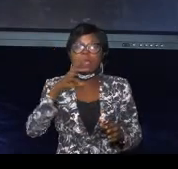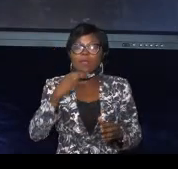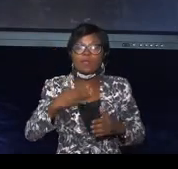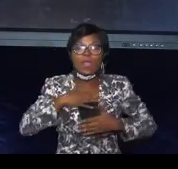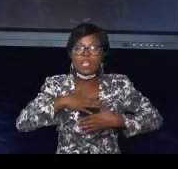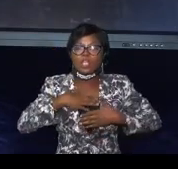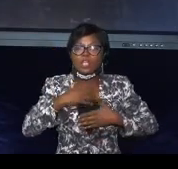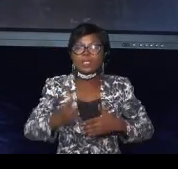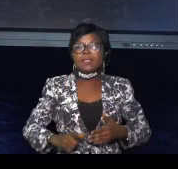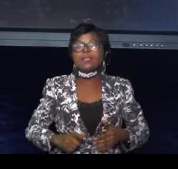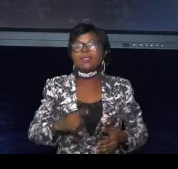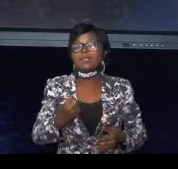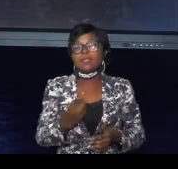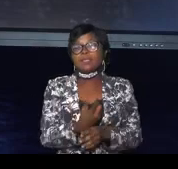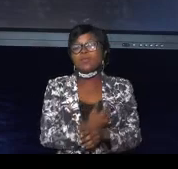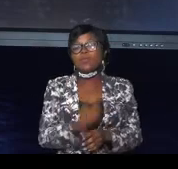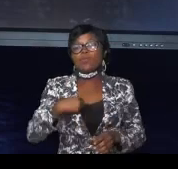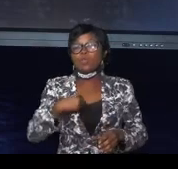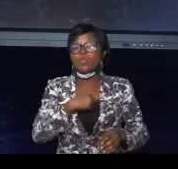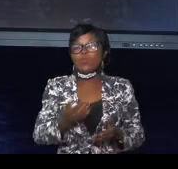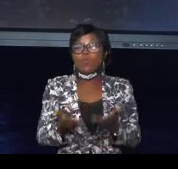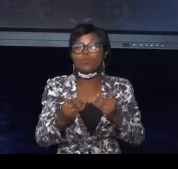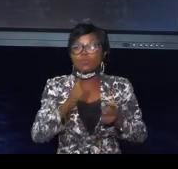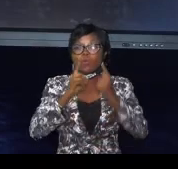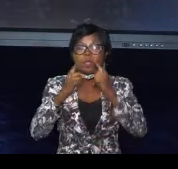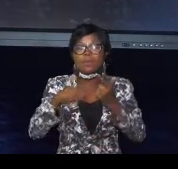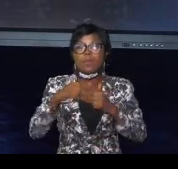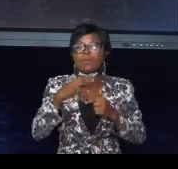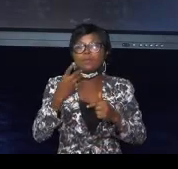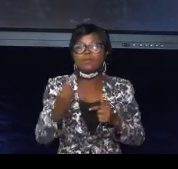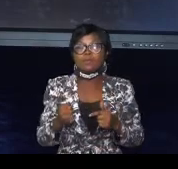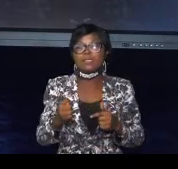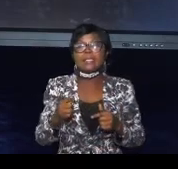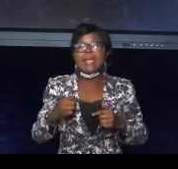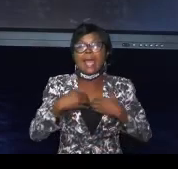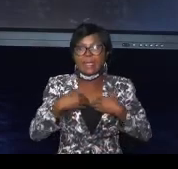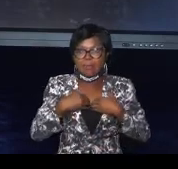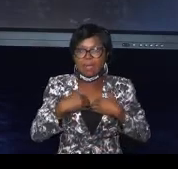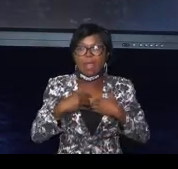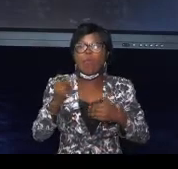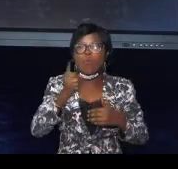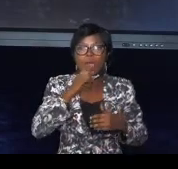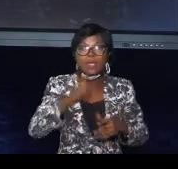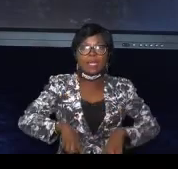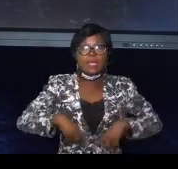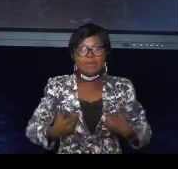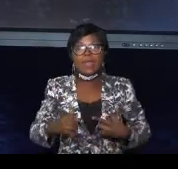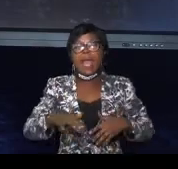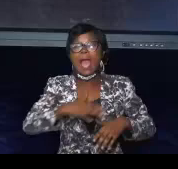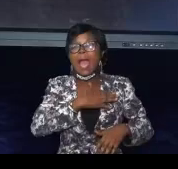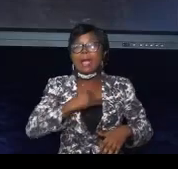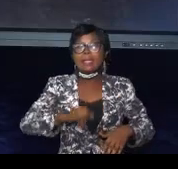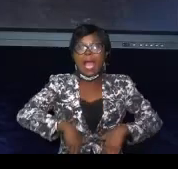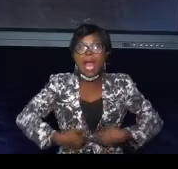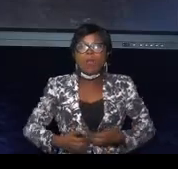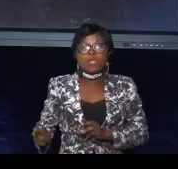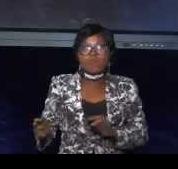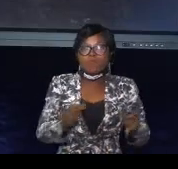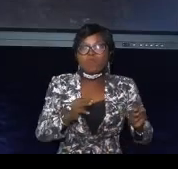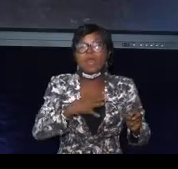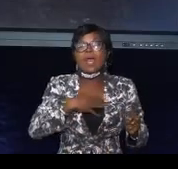Are you enjoying the lesson? Good. We want to talk about animals, where they live, how they move, and